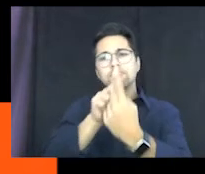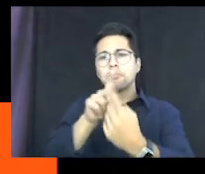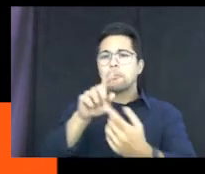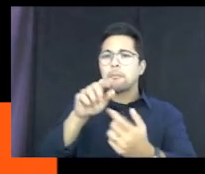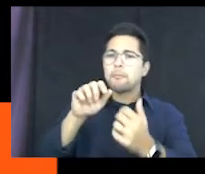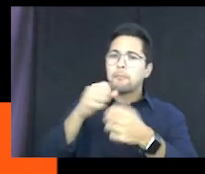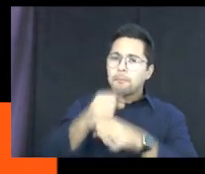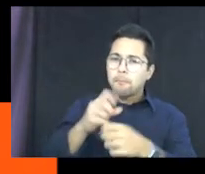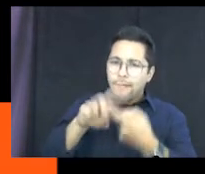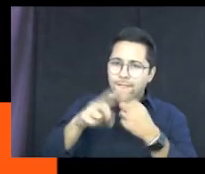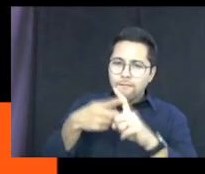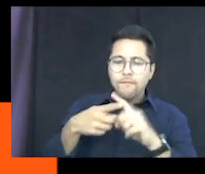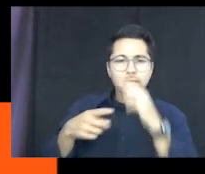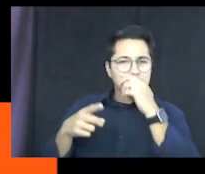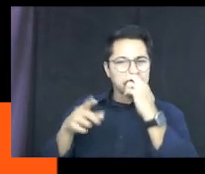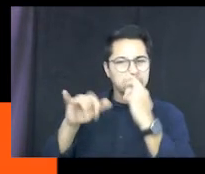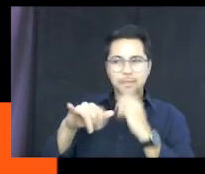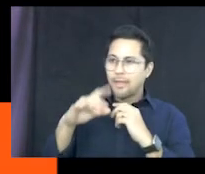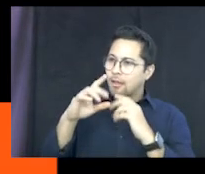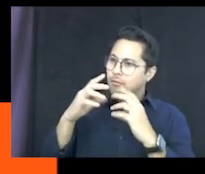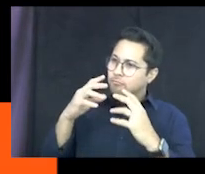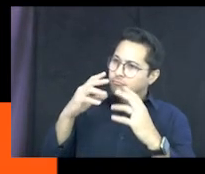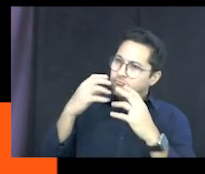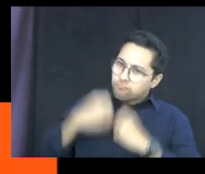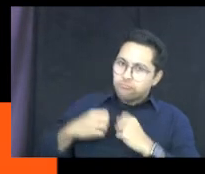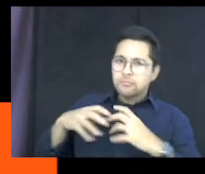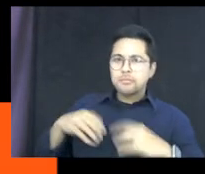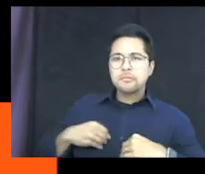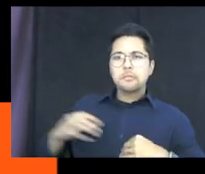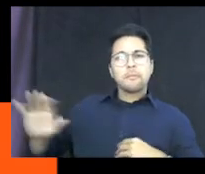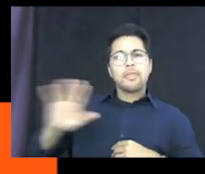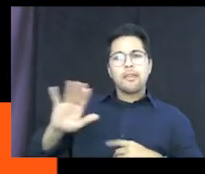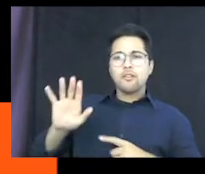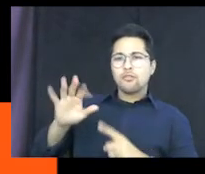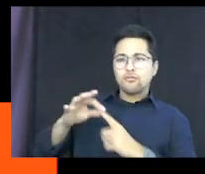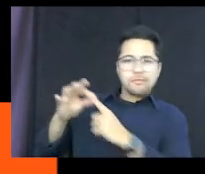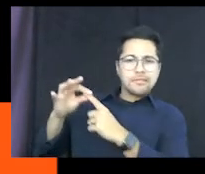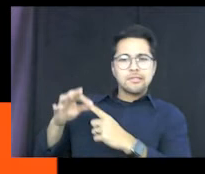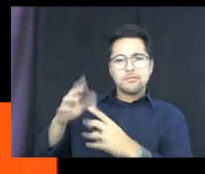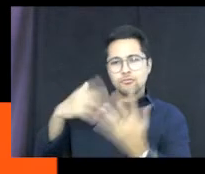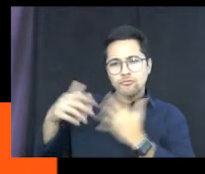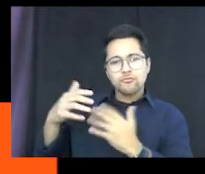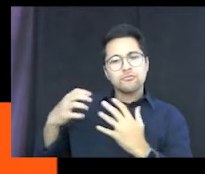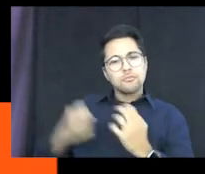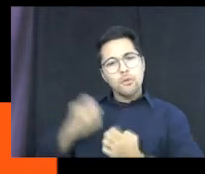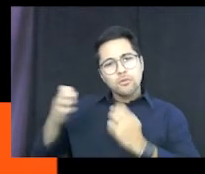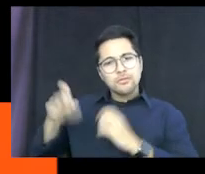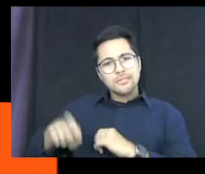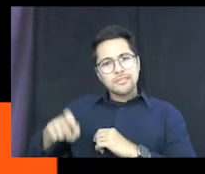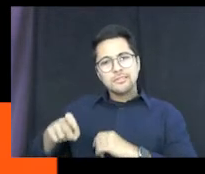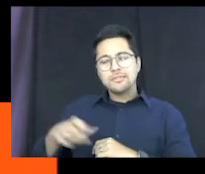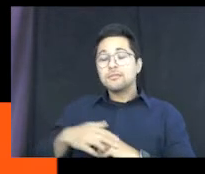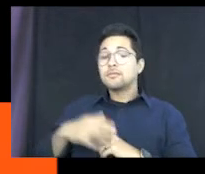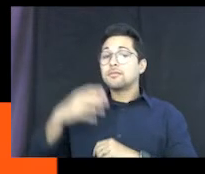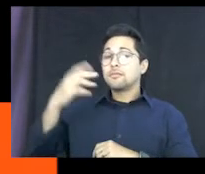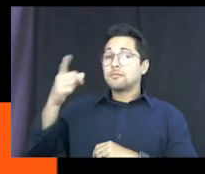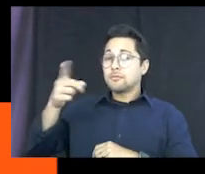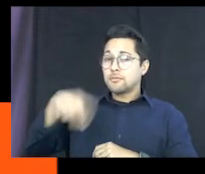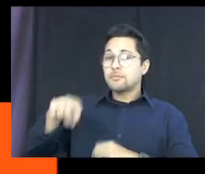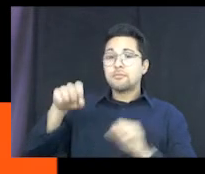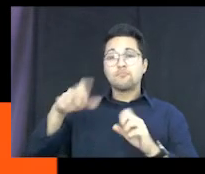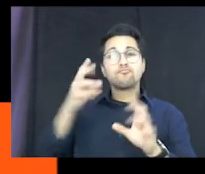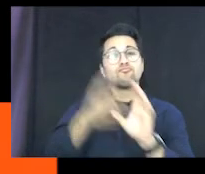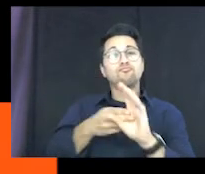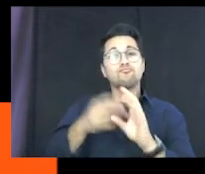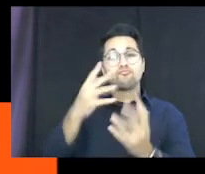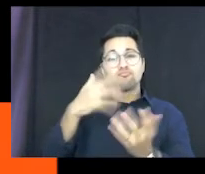value and accept their unique social emotional needs and desires, and so that they can join a social